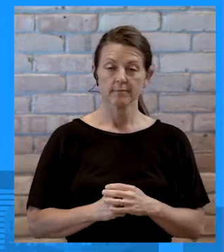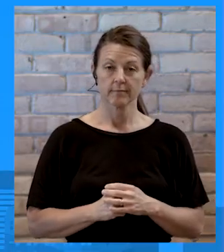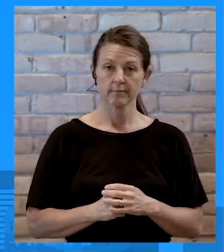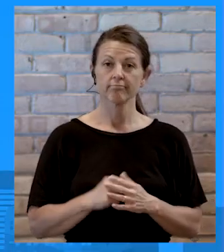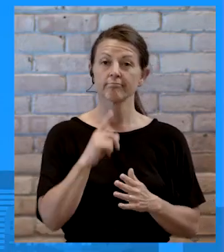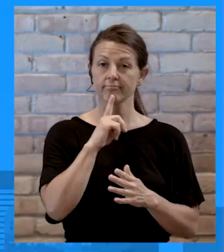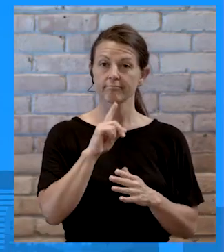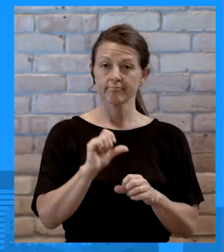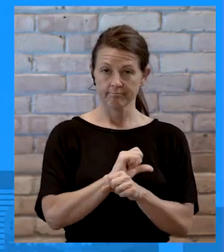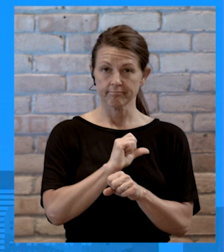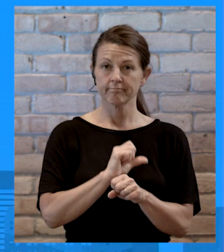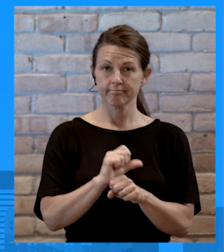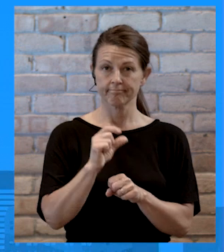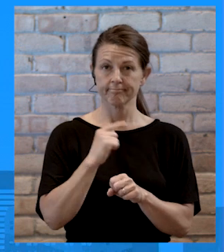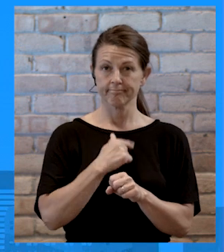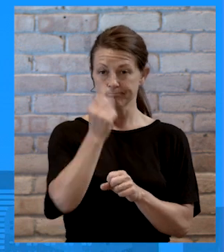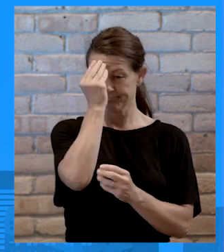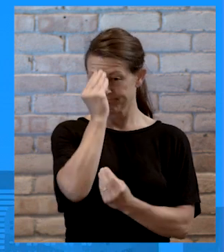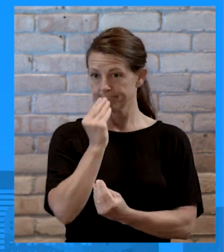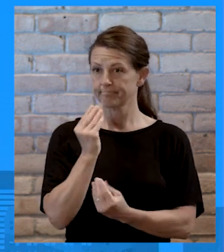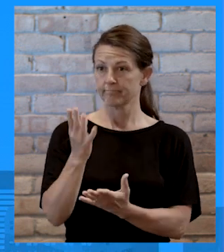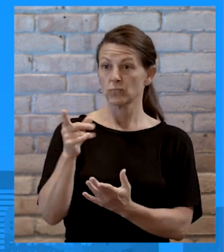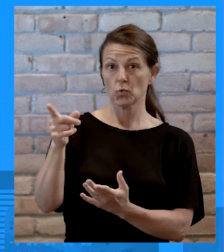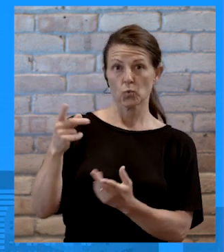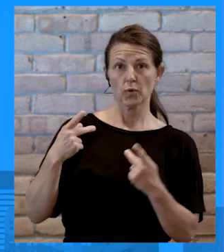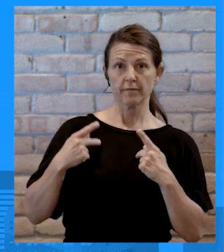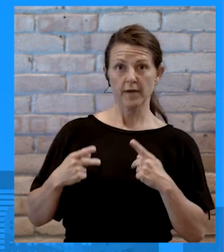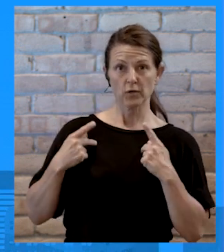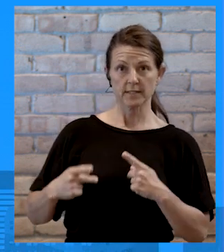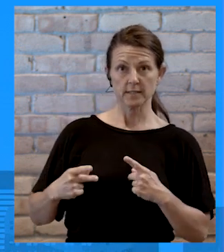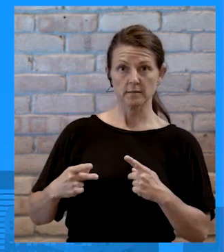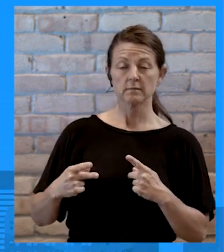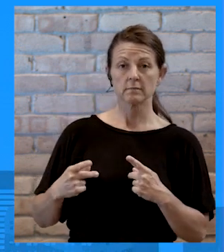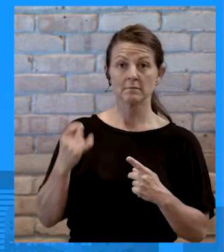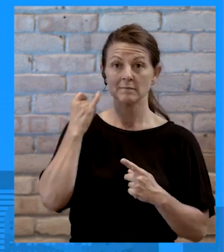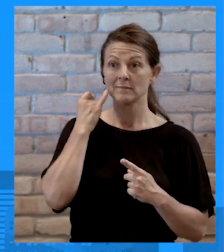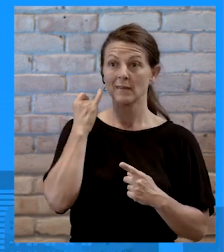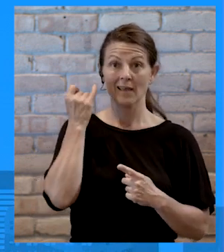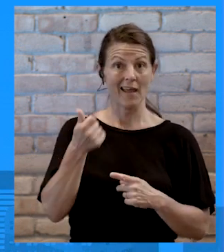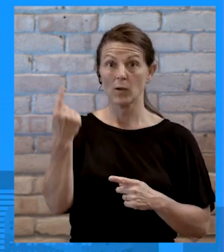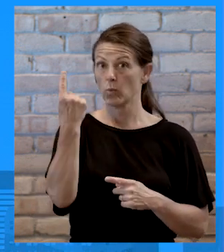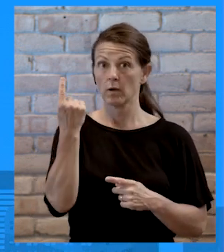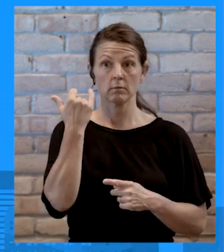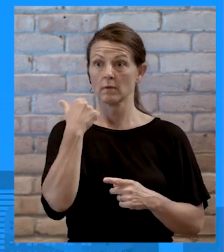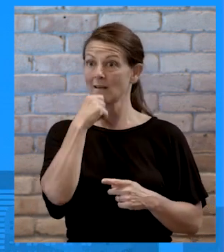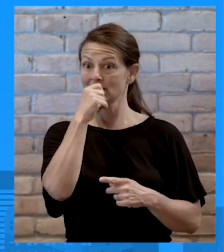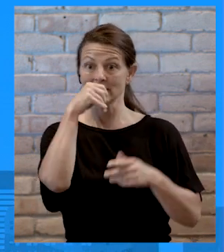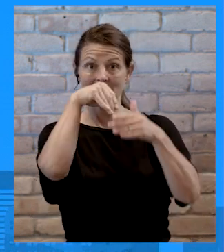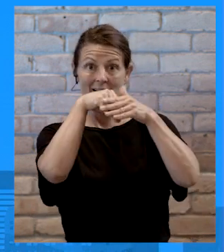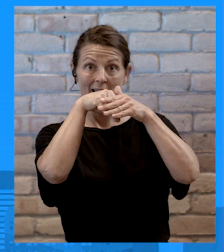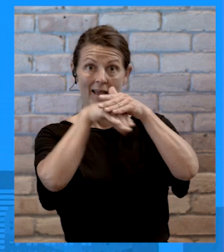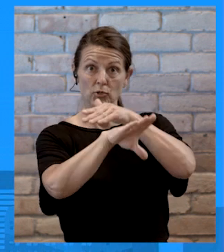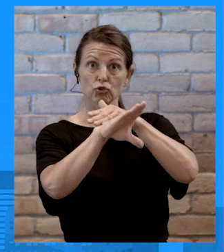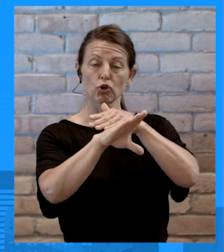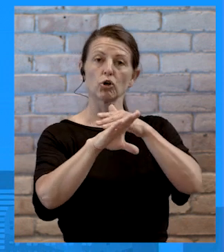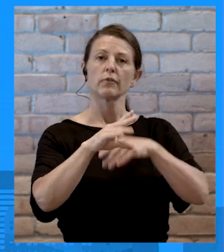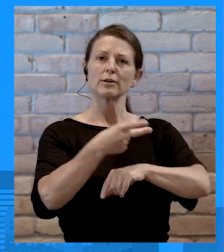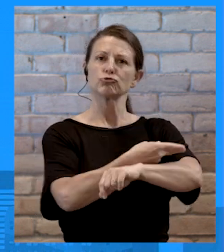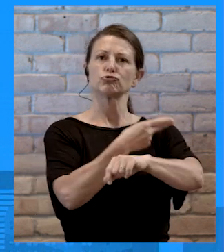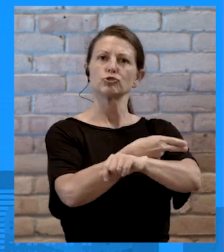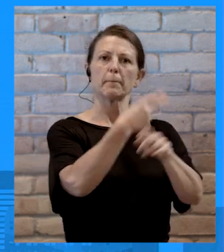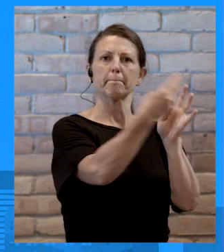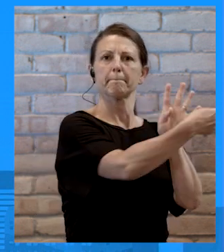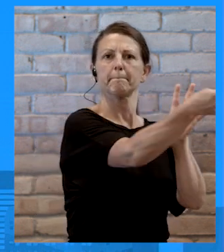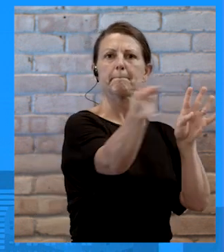Very truly, I tell you, Pharisees, anyone who does not enter the sheep pen by the gate, but climbs